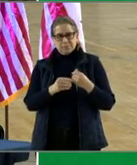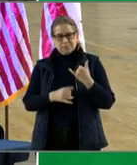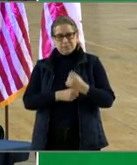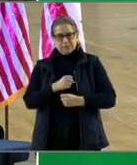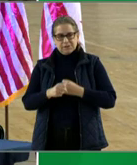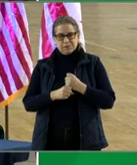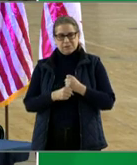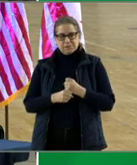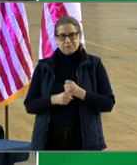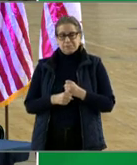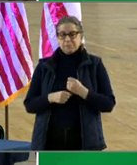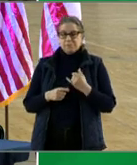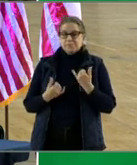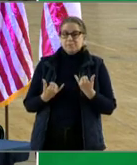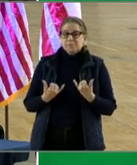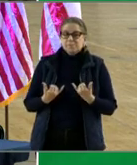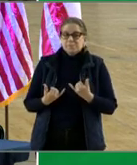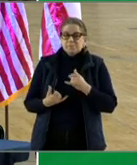far.